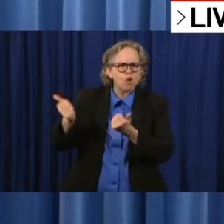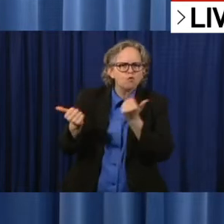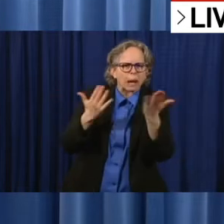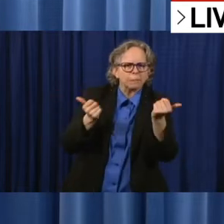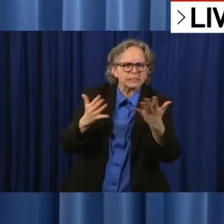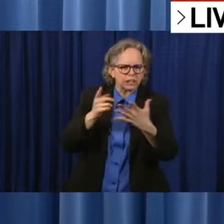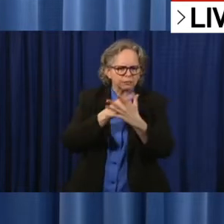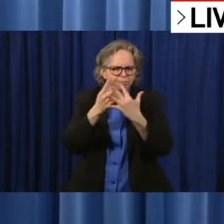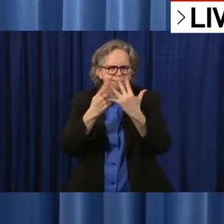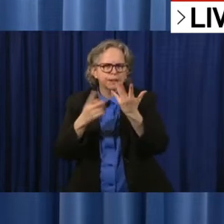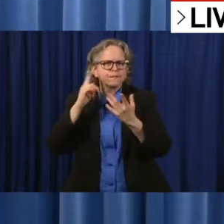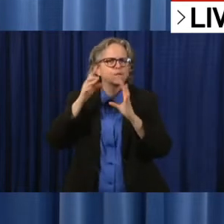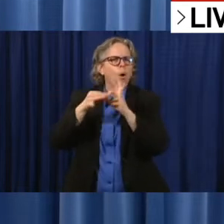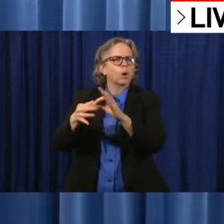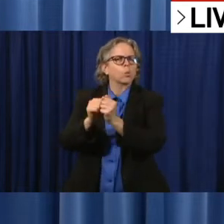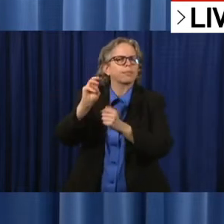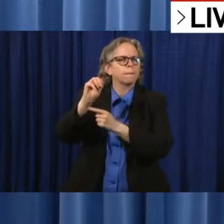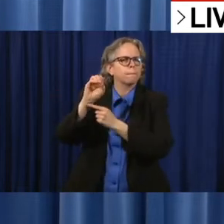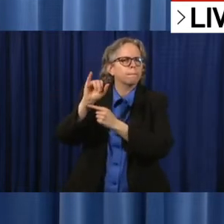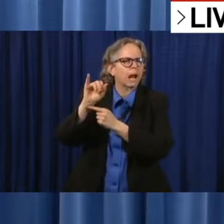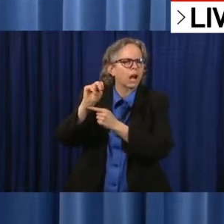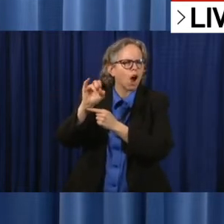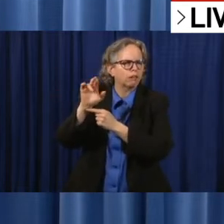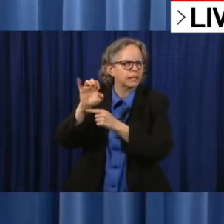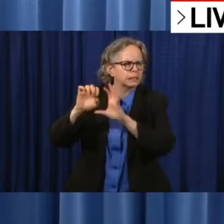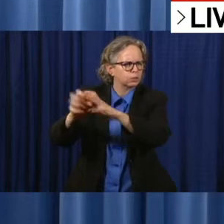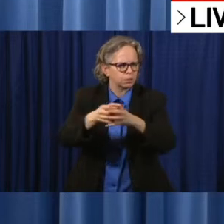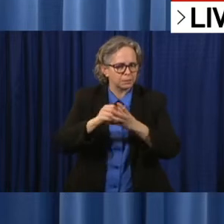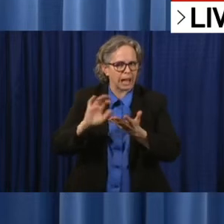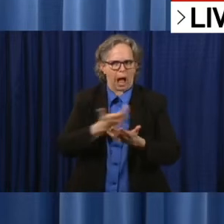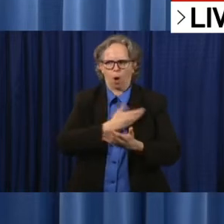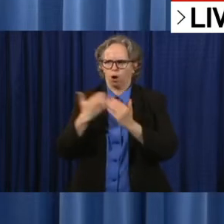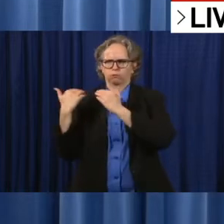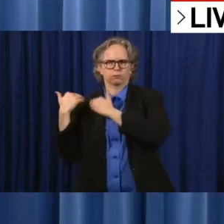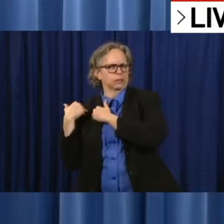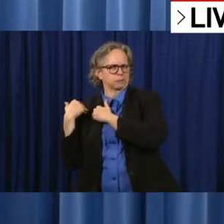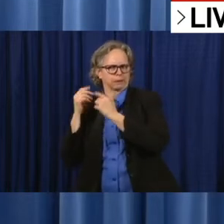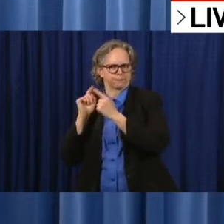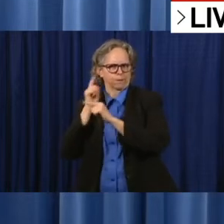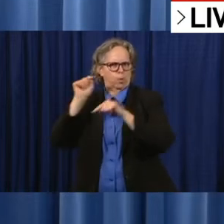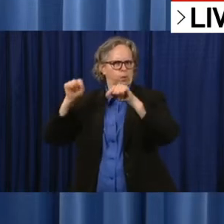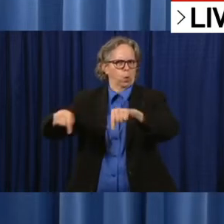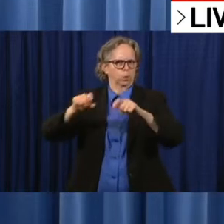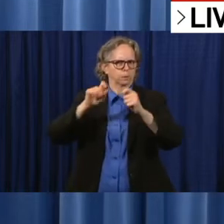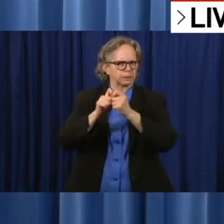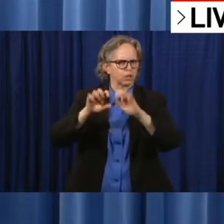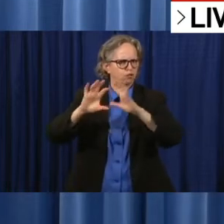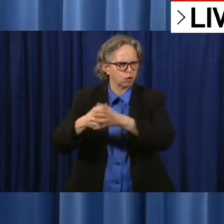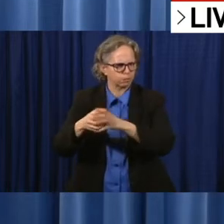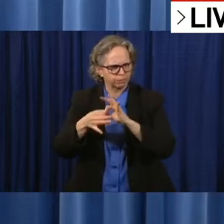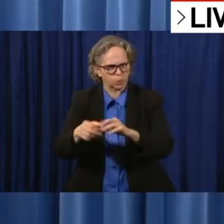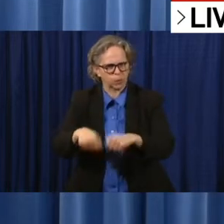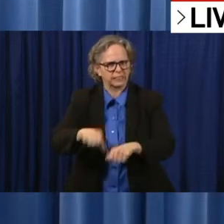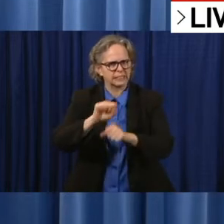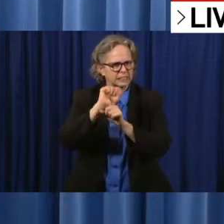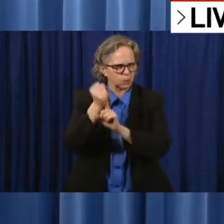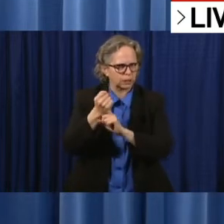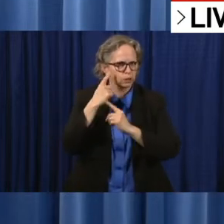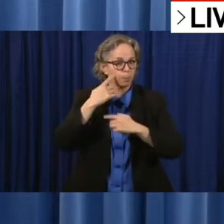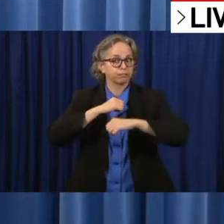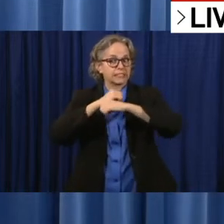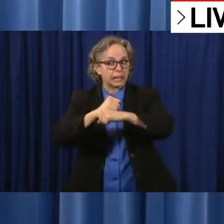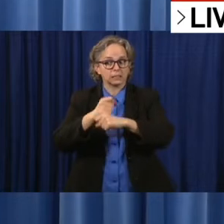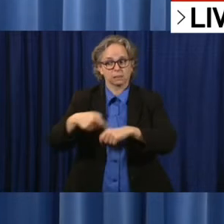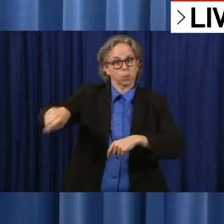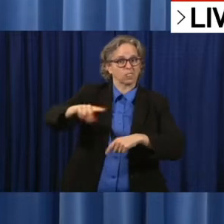and really about our obligation in Ohio to protect our most vulnerable members